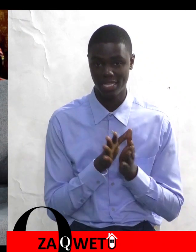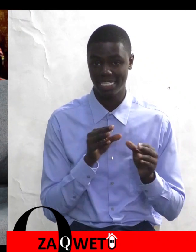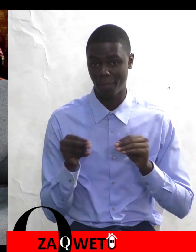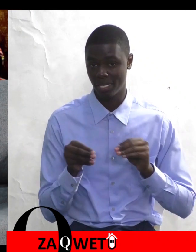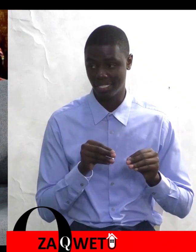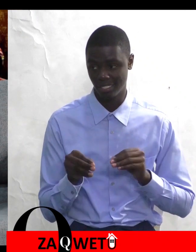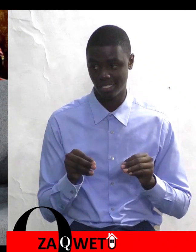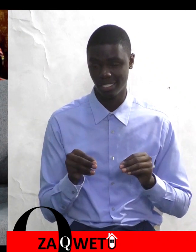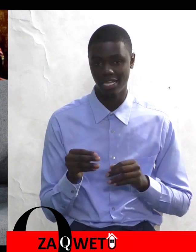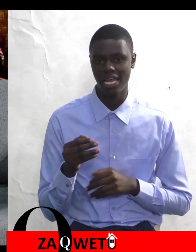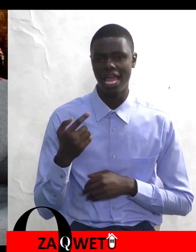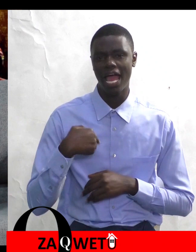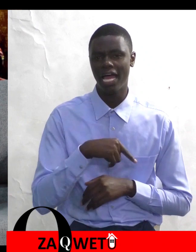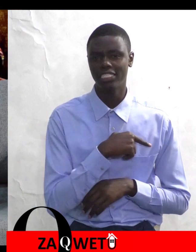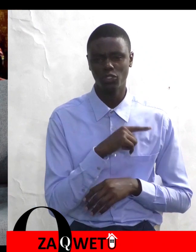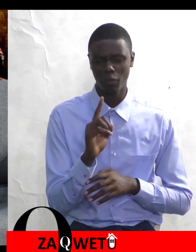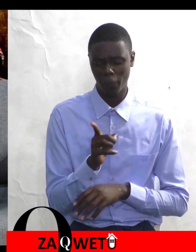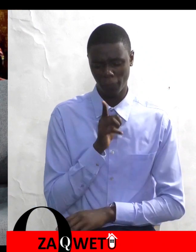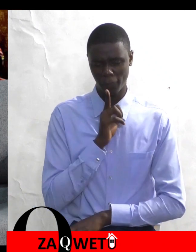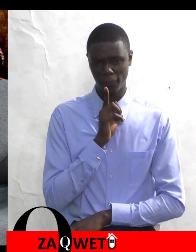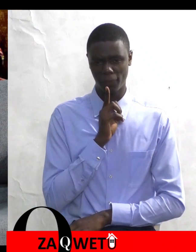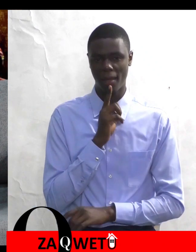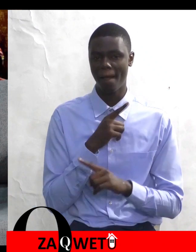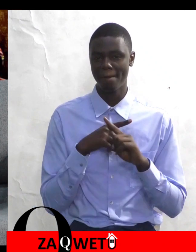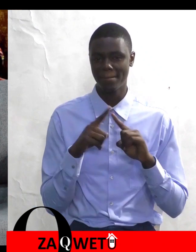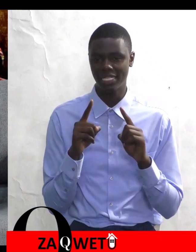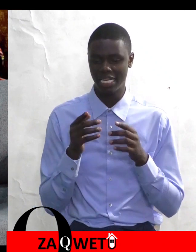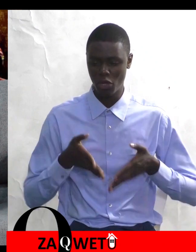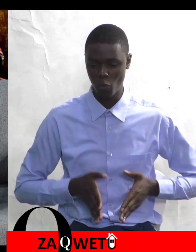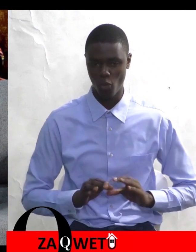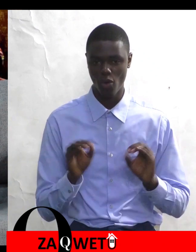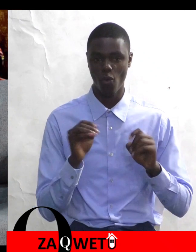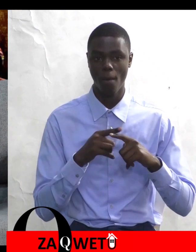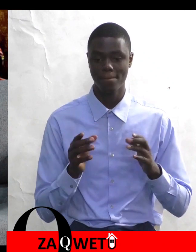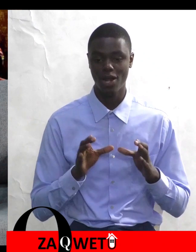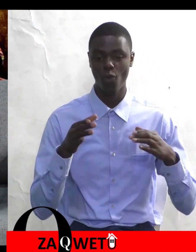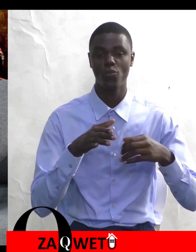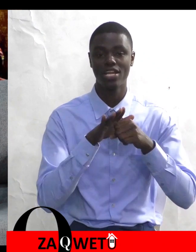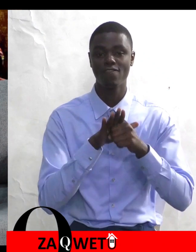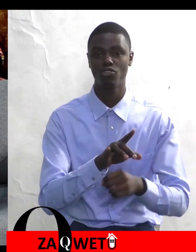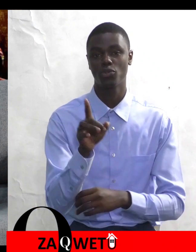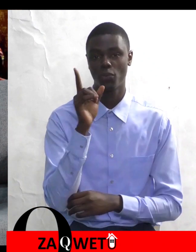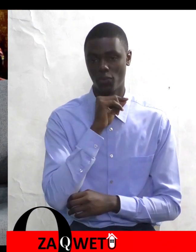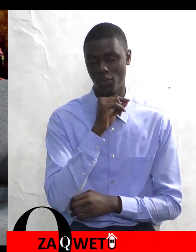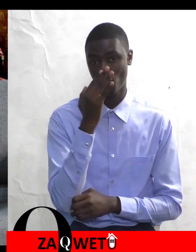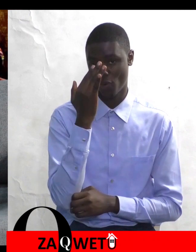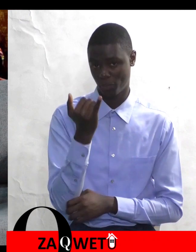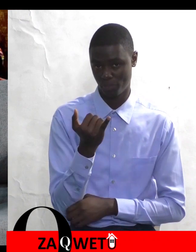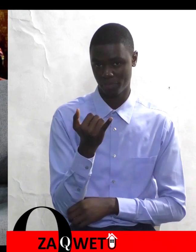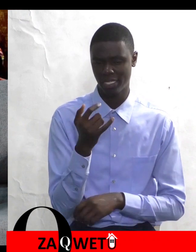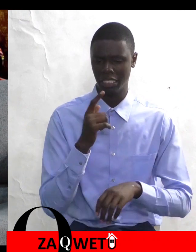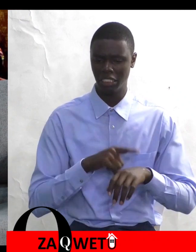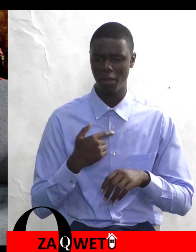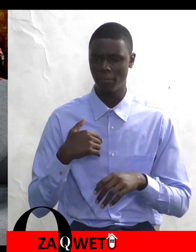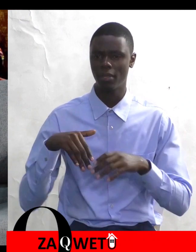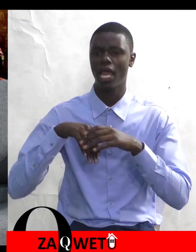unapatanga most PWDs tuko introverted, but si ya kuzaliwa, ni community